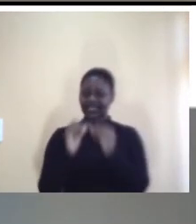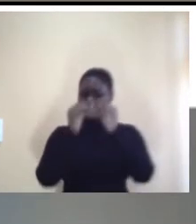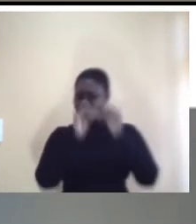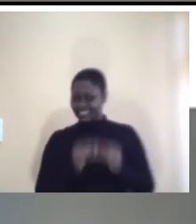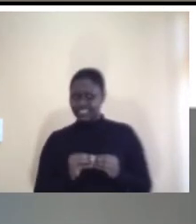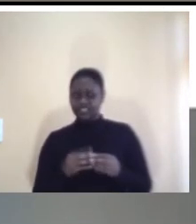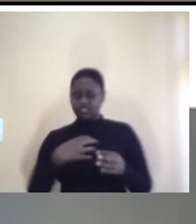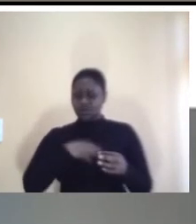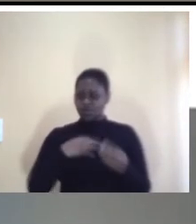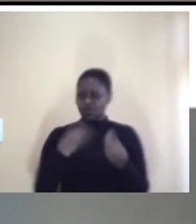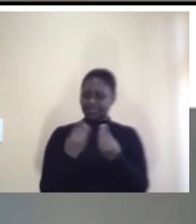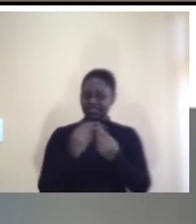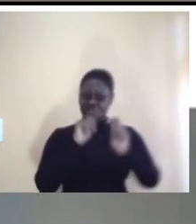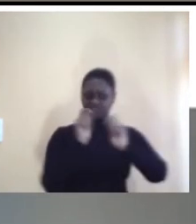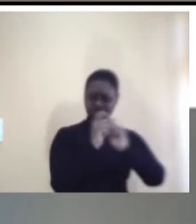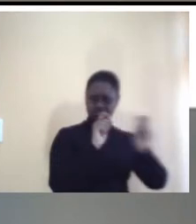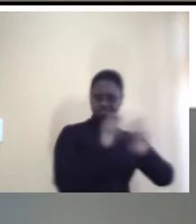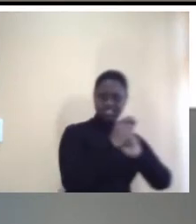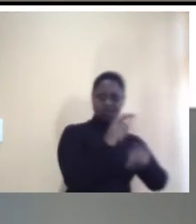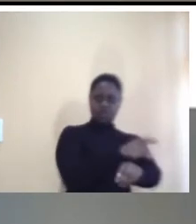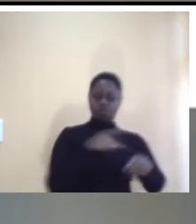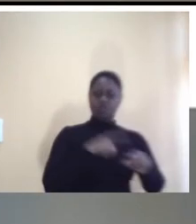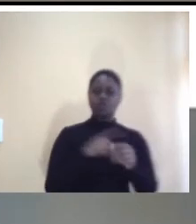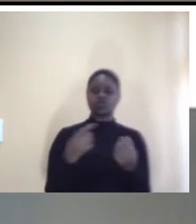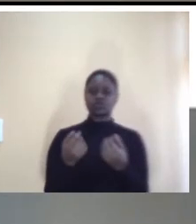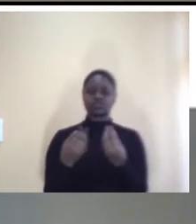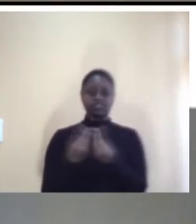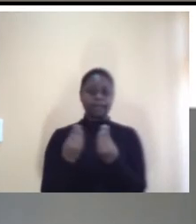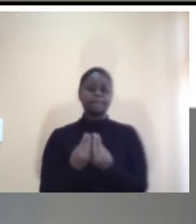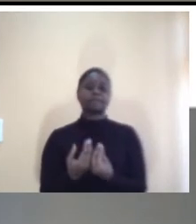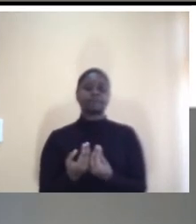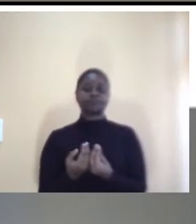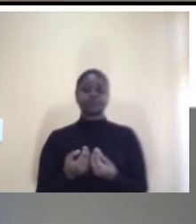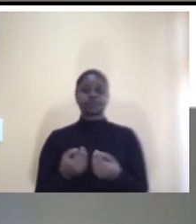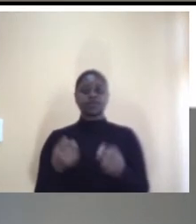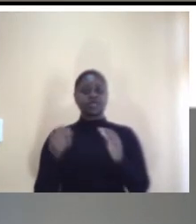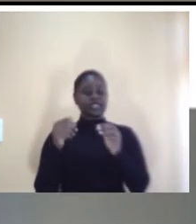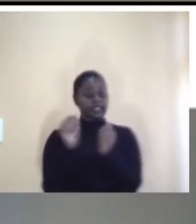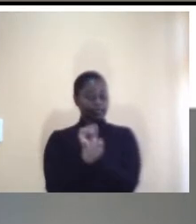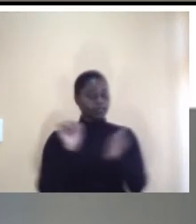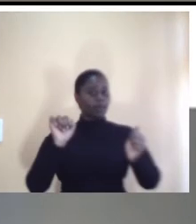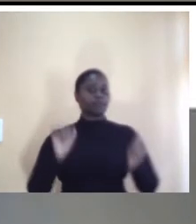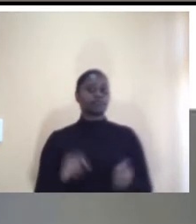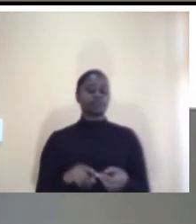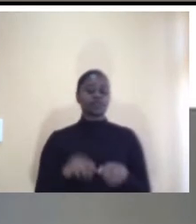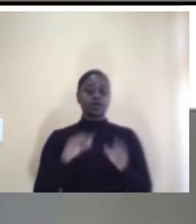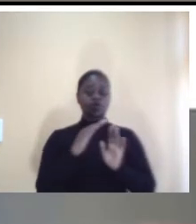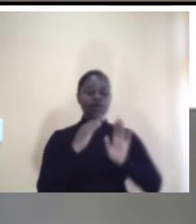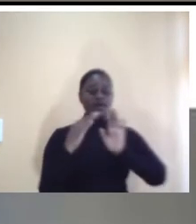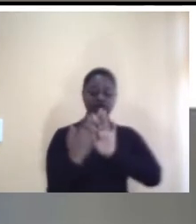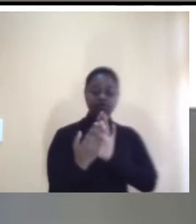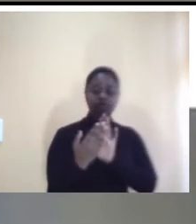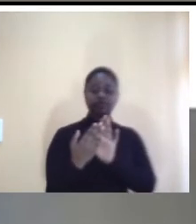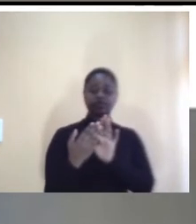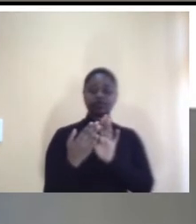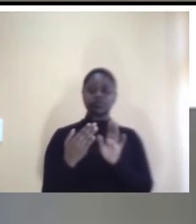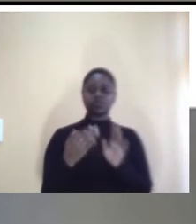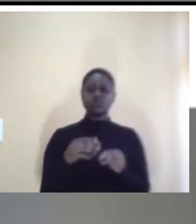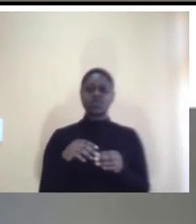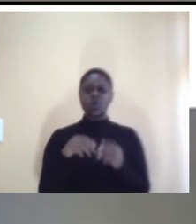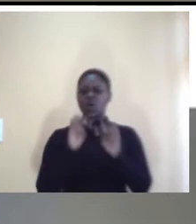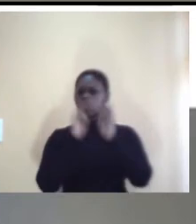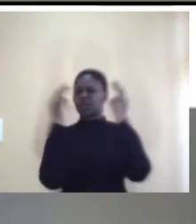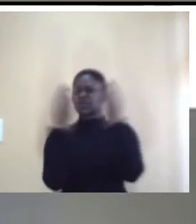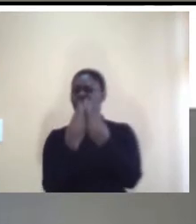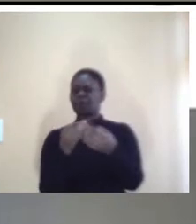little or no real changes to the long-term prospects of self-sufficiency or economic freedom. When confronted about the issue, and I'm answering Honorable Duma